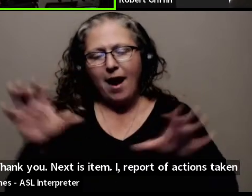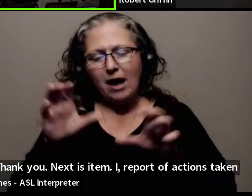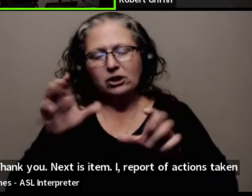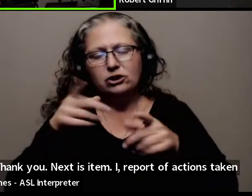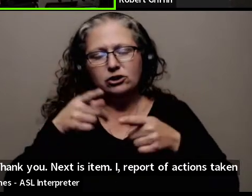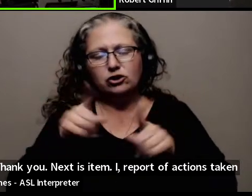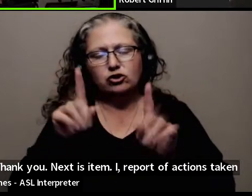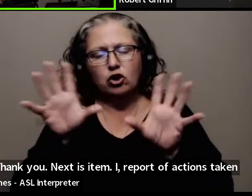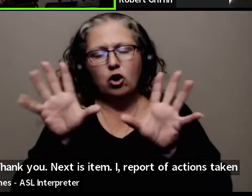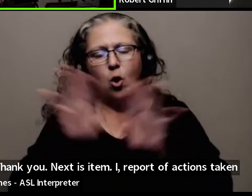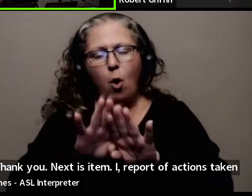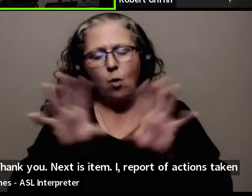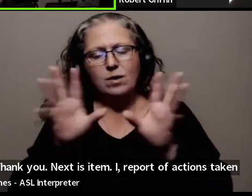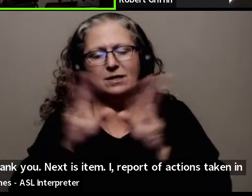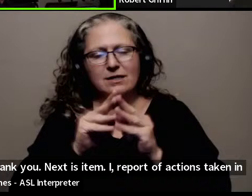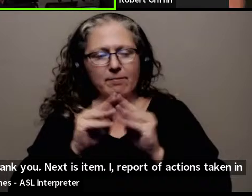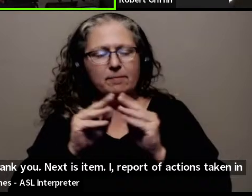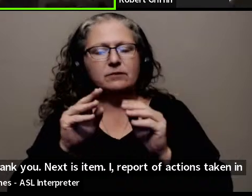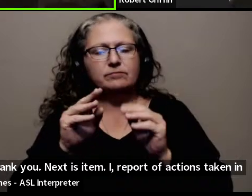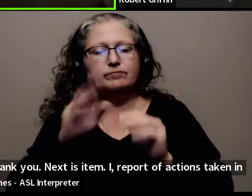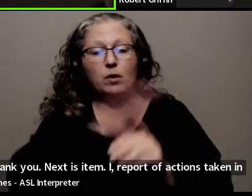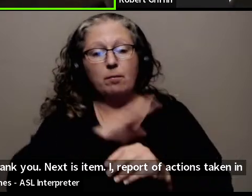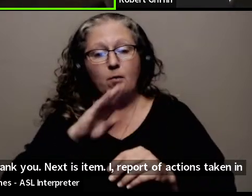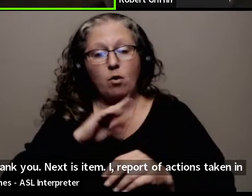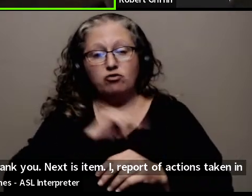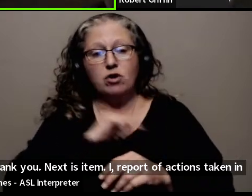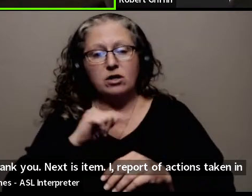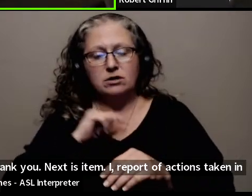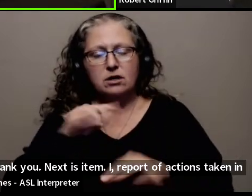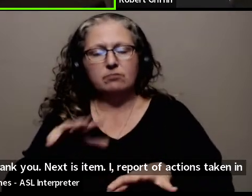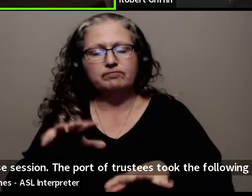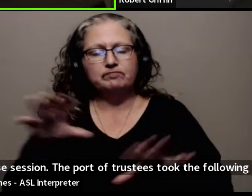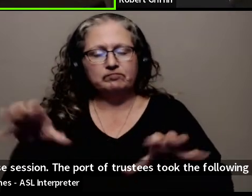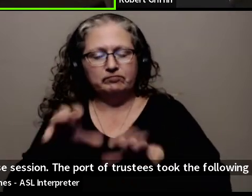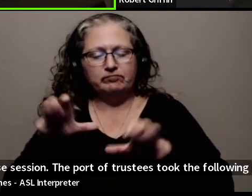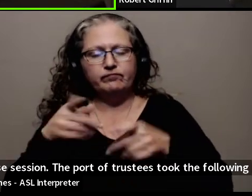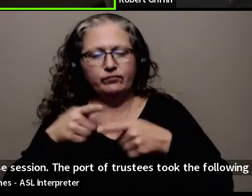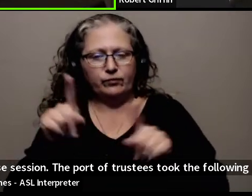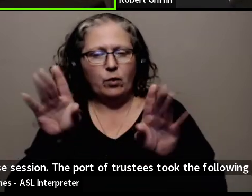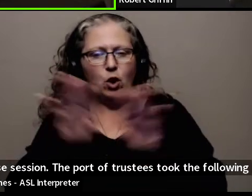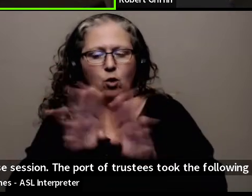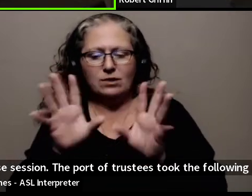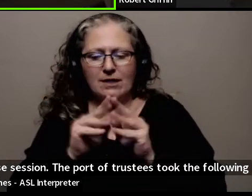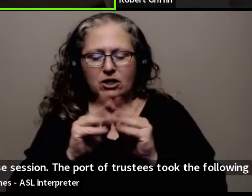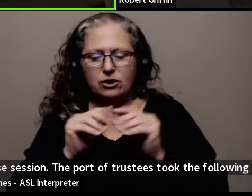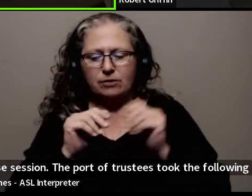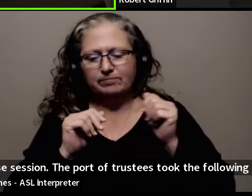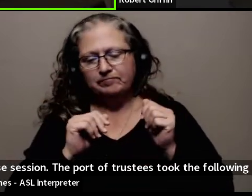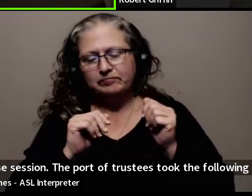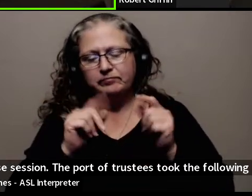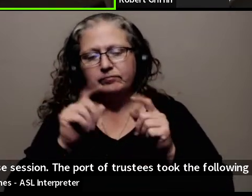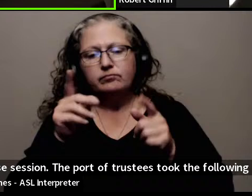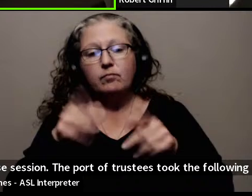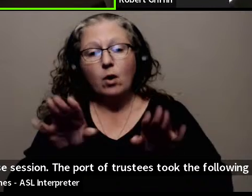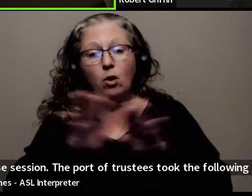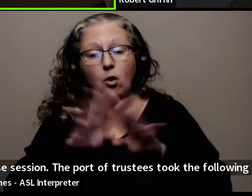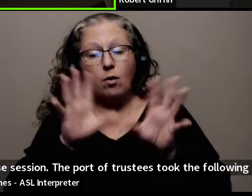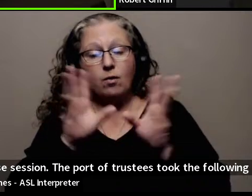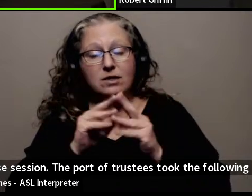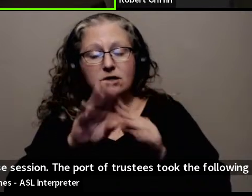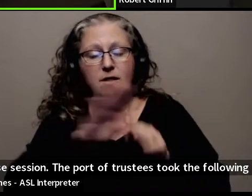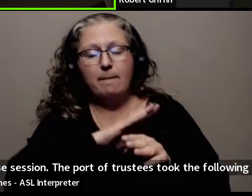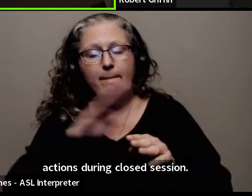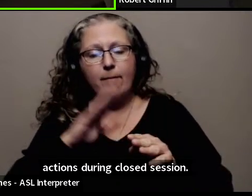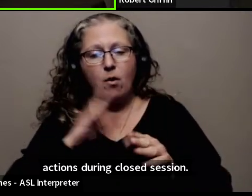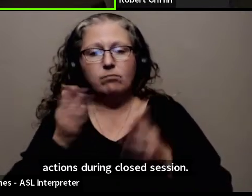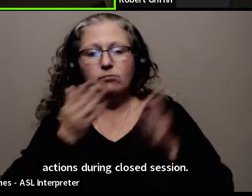session. The Board of Trustees took the following actions during closed session. In closed session, the board, upon the